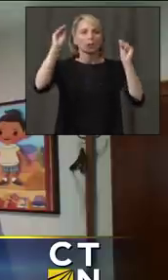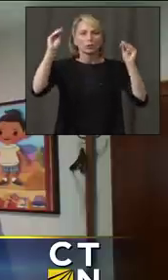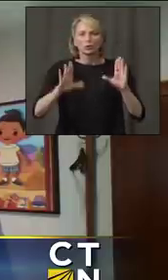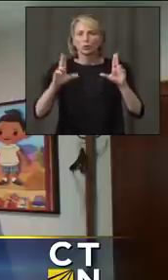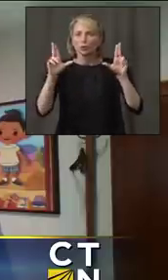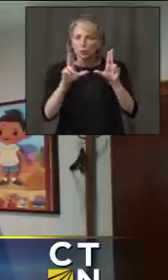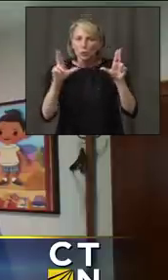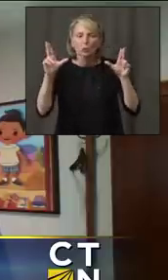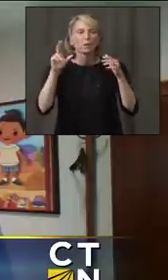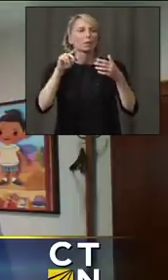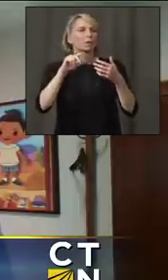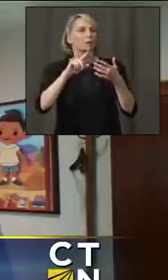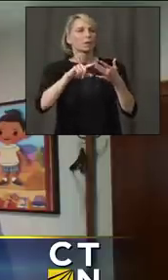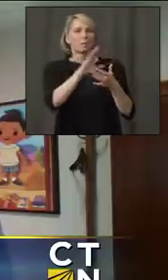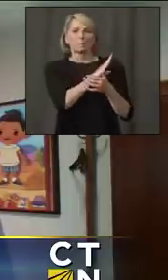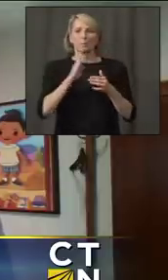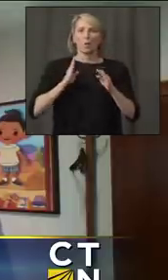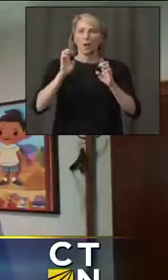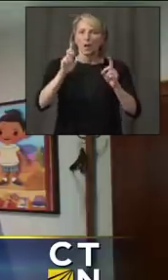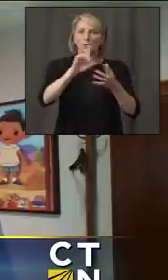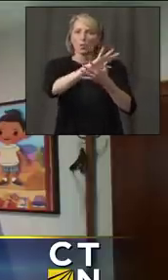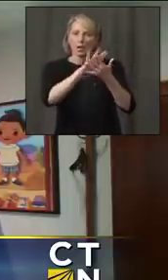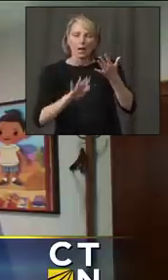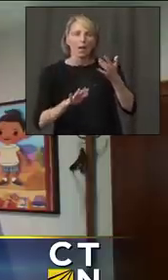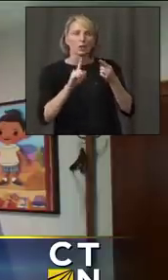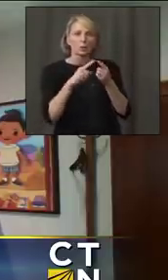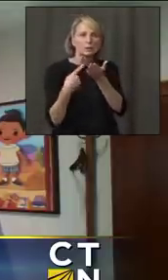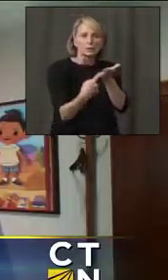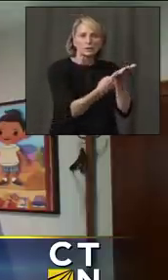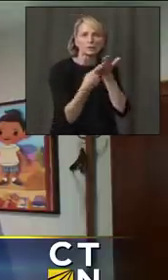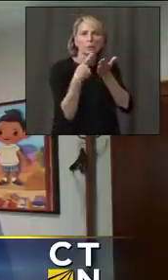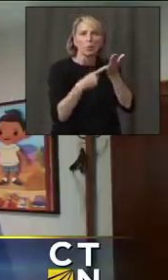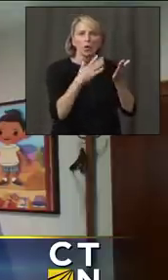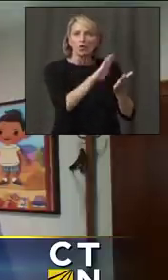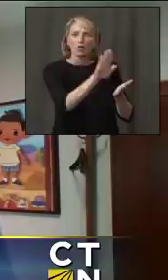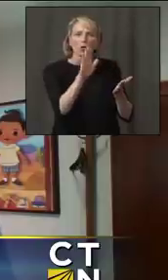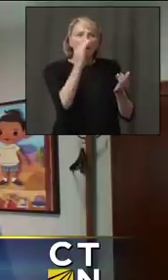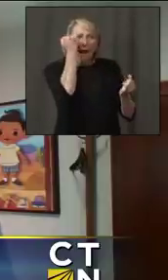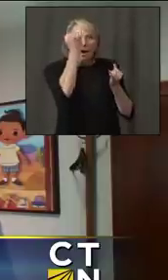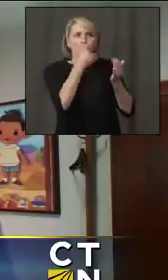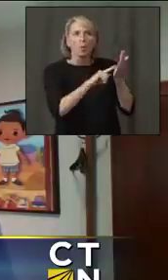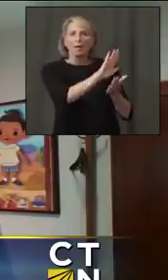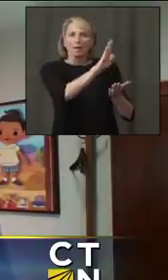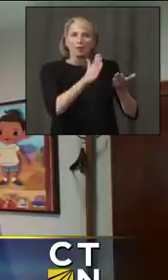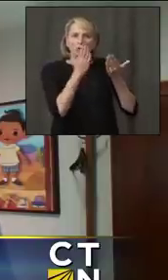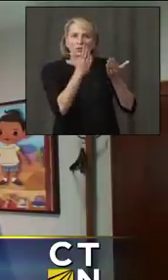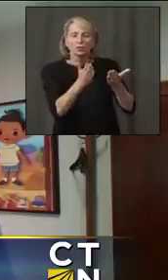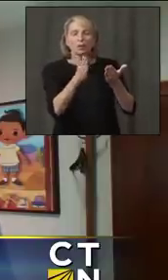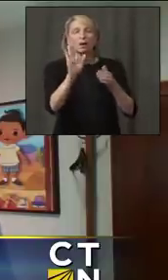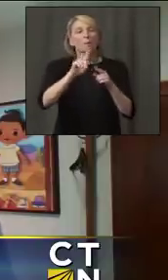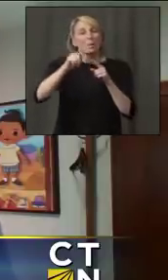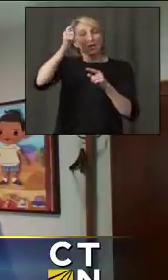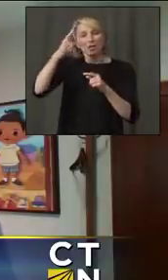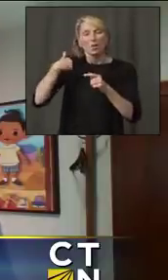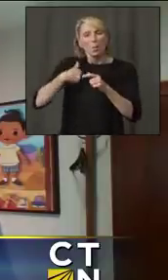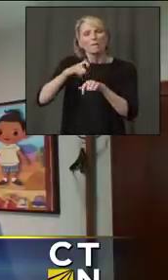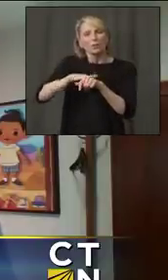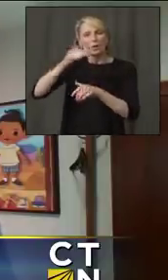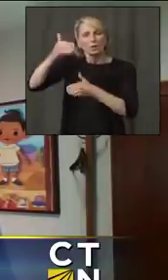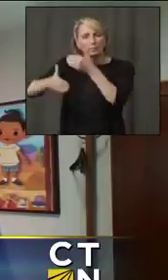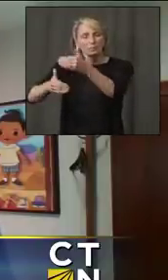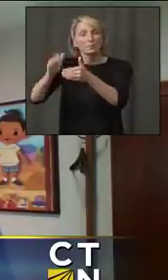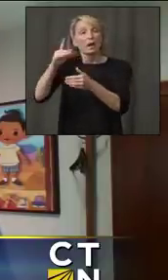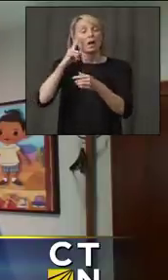thinking out there. And this is the first step. We're going to move forward. You know, I'm pleased to share that just last Thursday, the American Academy